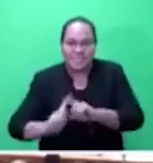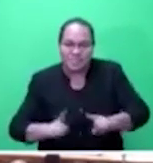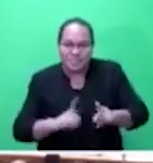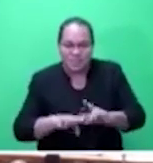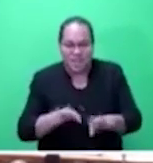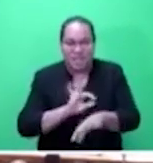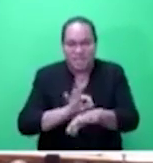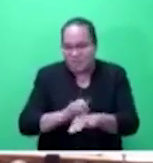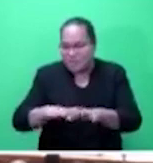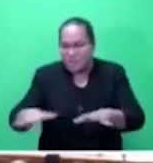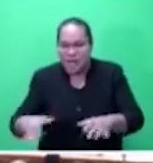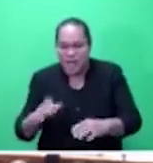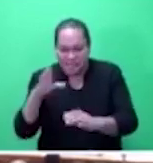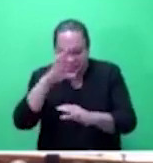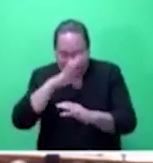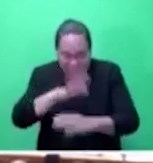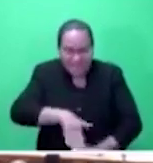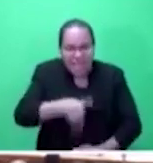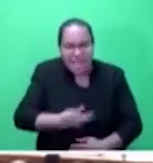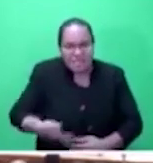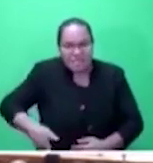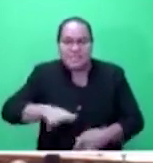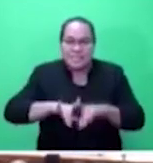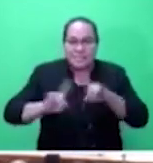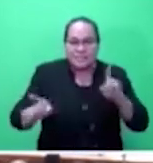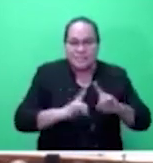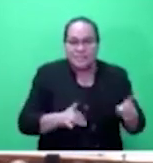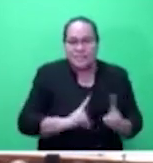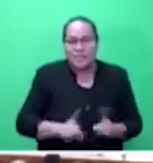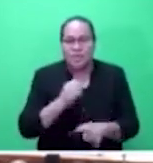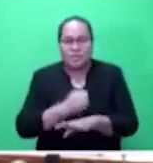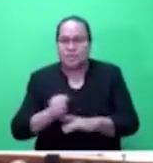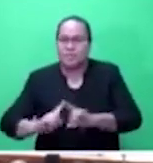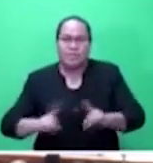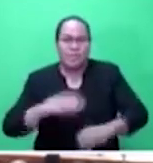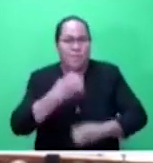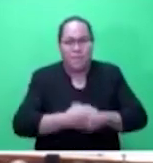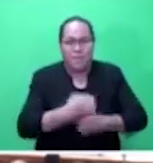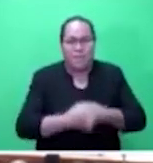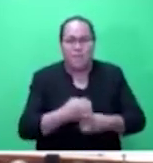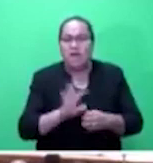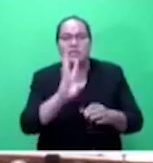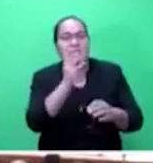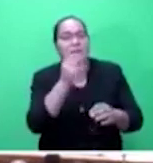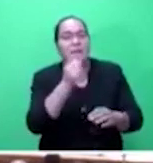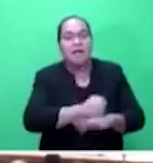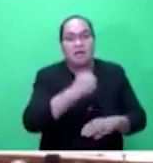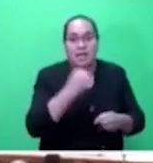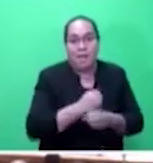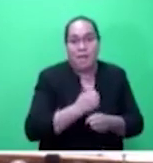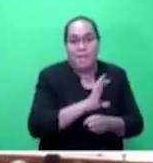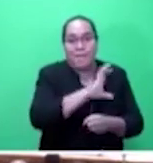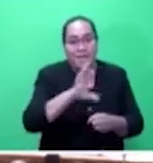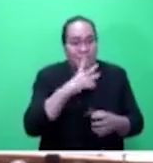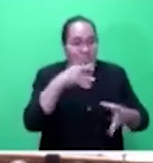beds, scanners and cameras used in medical examination, ethanol for companies already involved in hand sanitizer production,